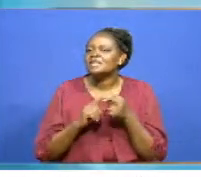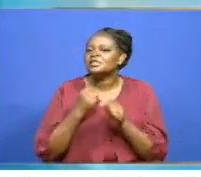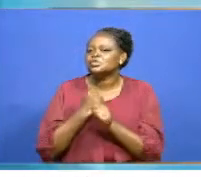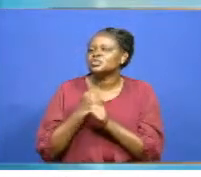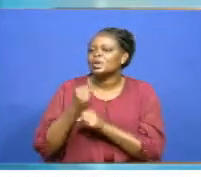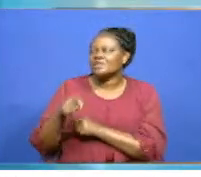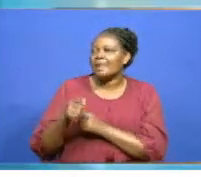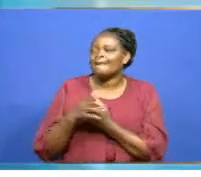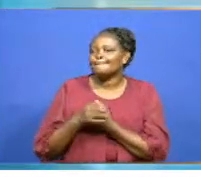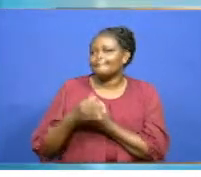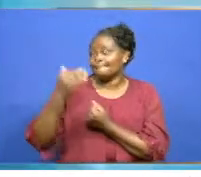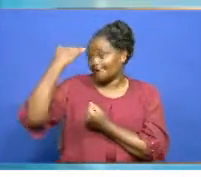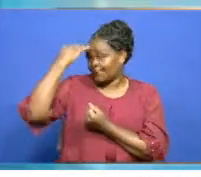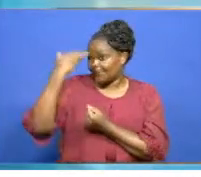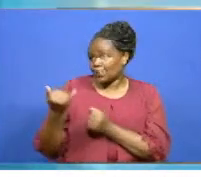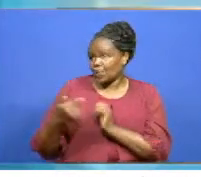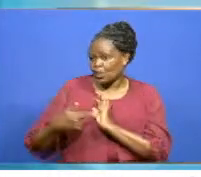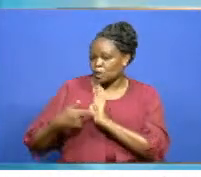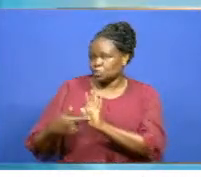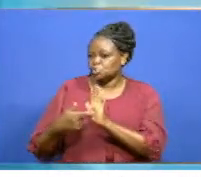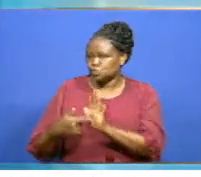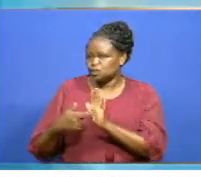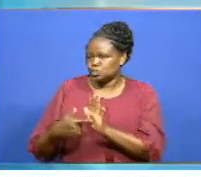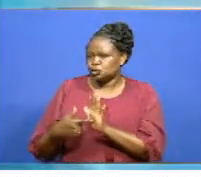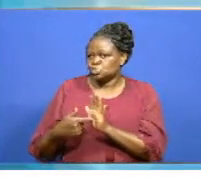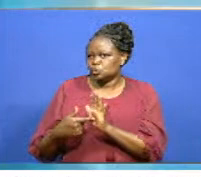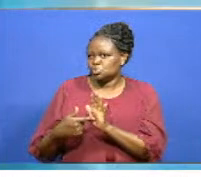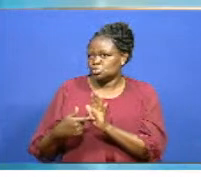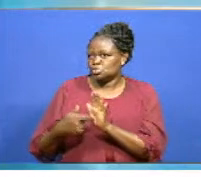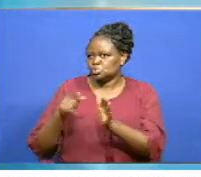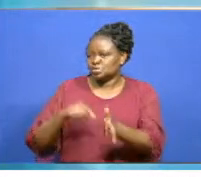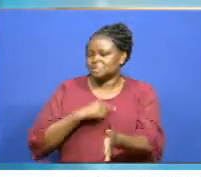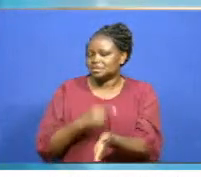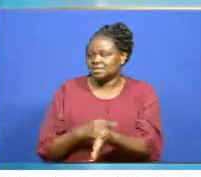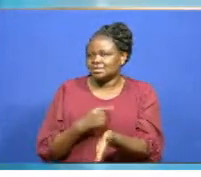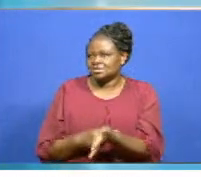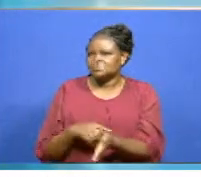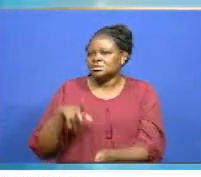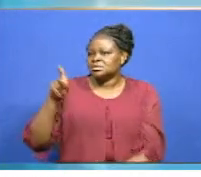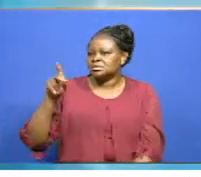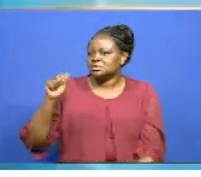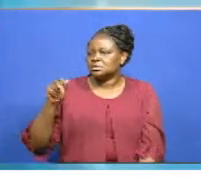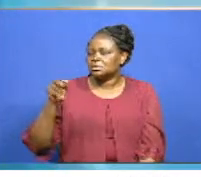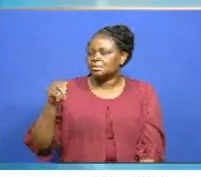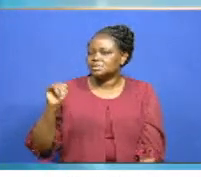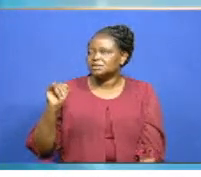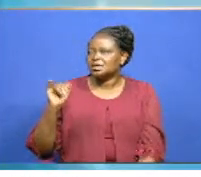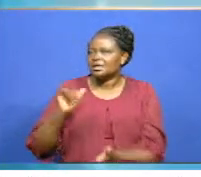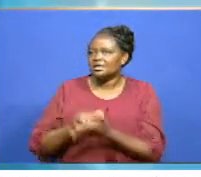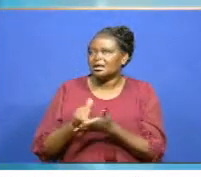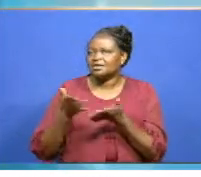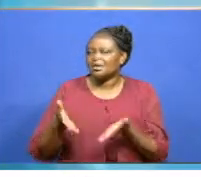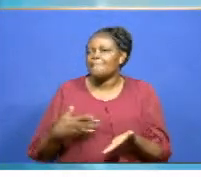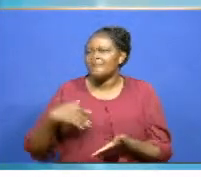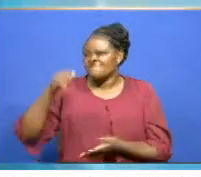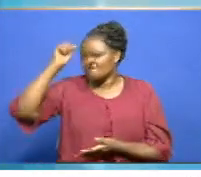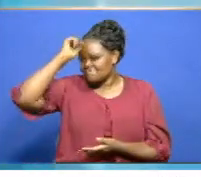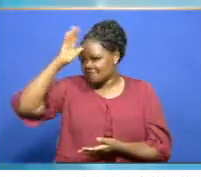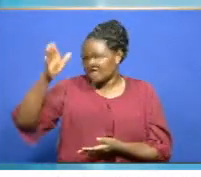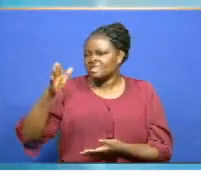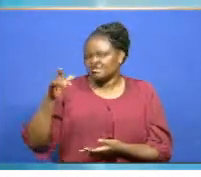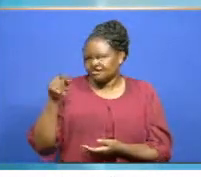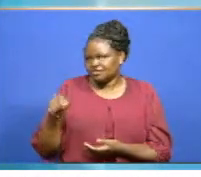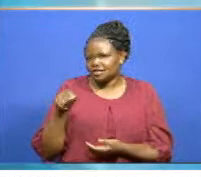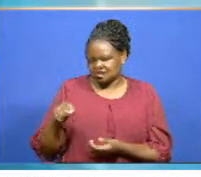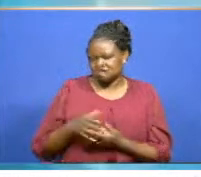that to show the graciousness in Kabuchai. That now I'm the father of this kraal